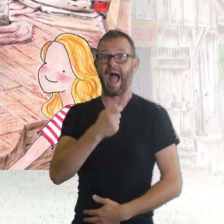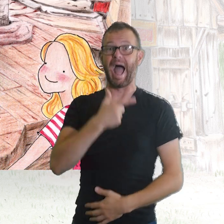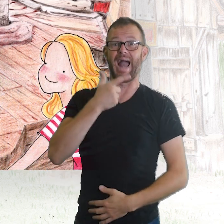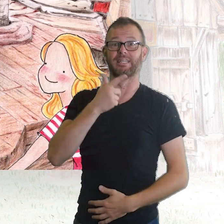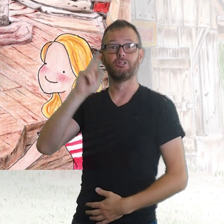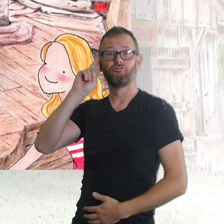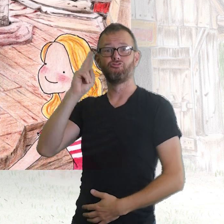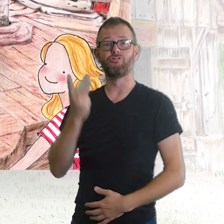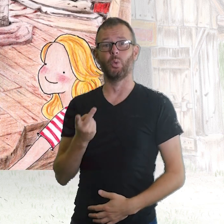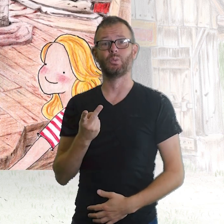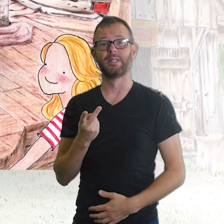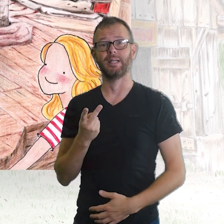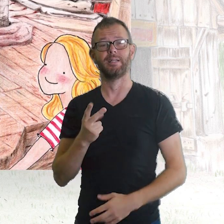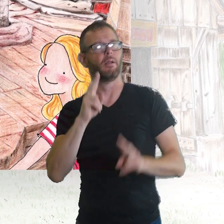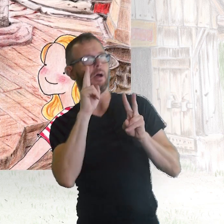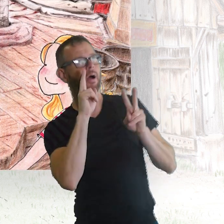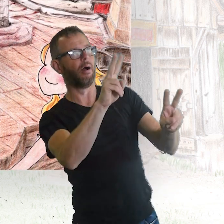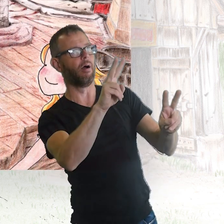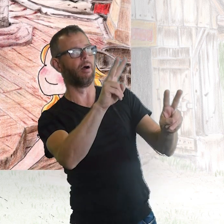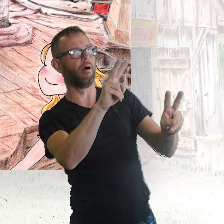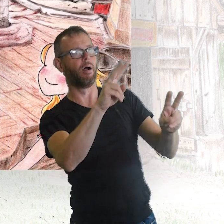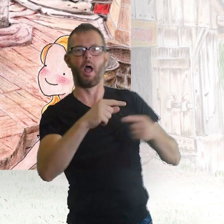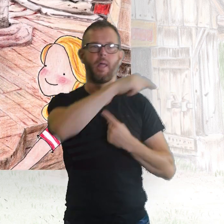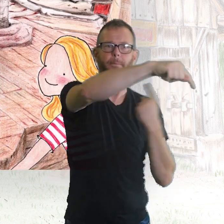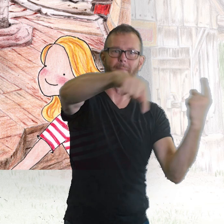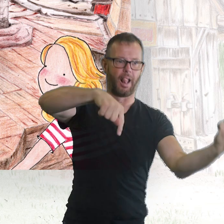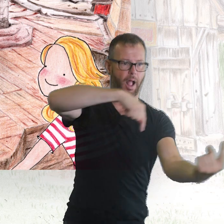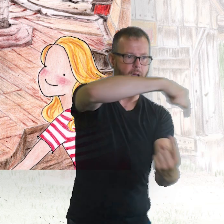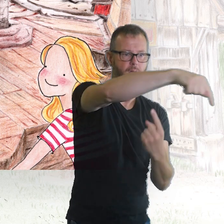Alex and Rosie saw the tide mill working.